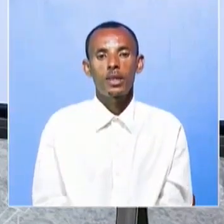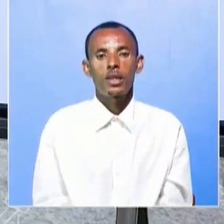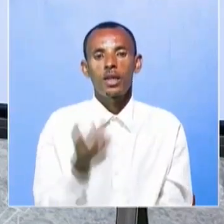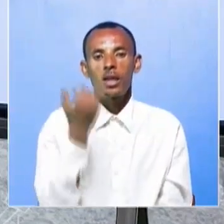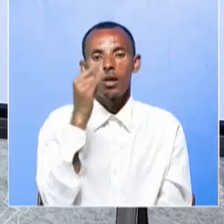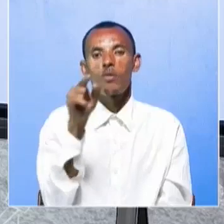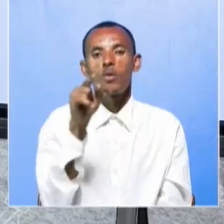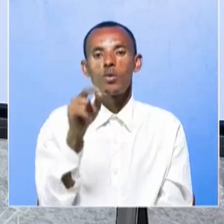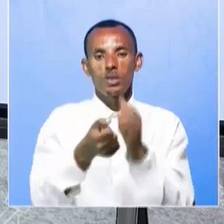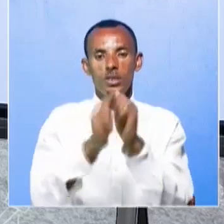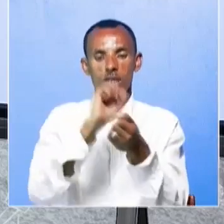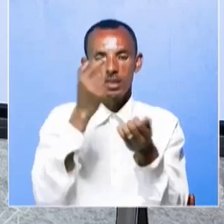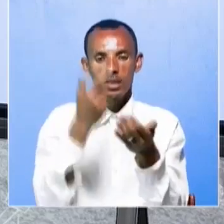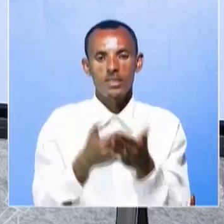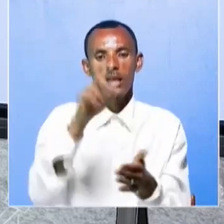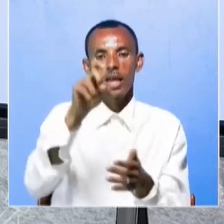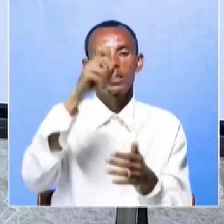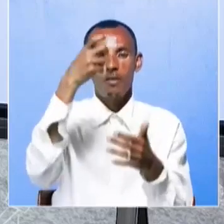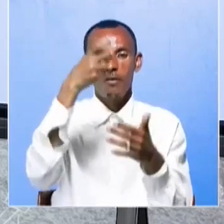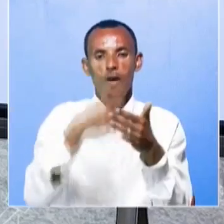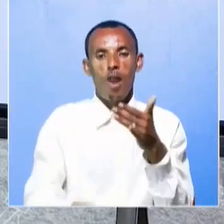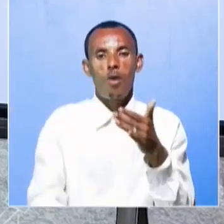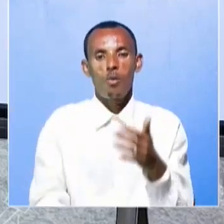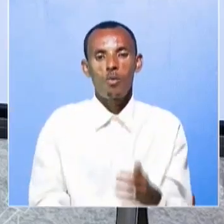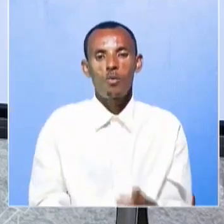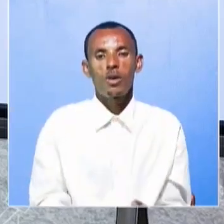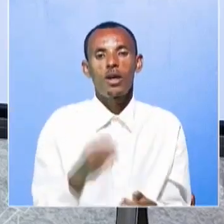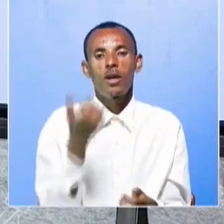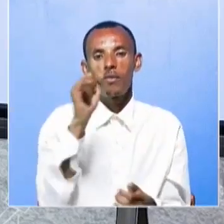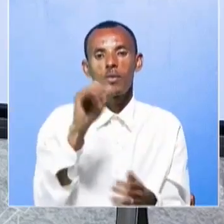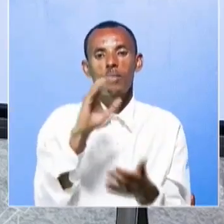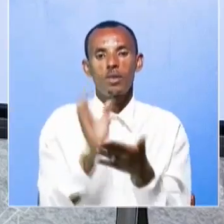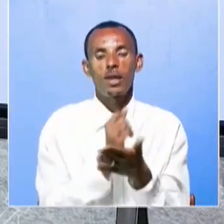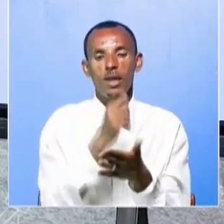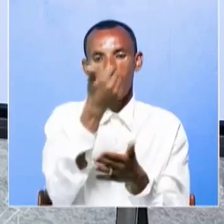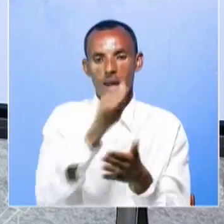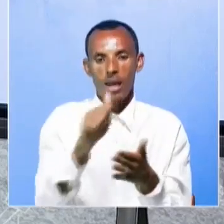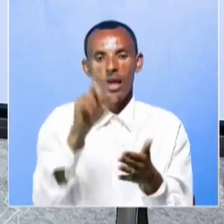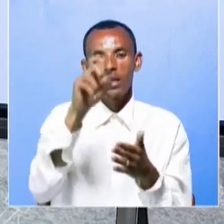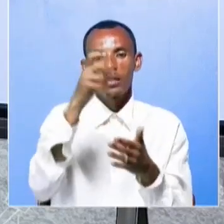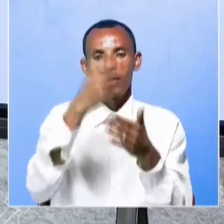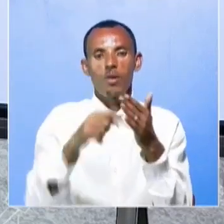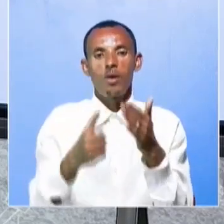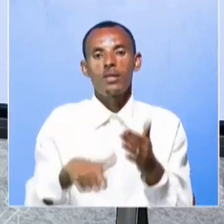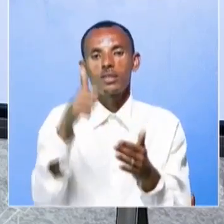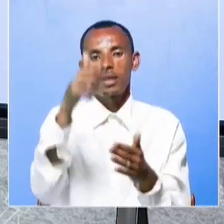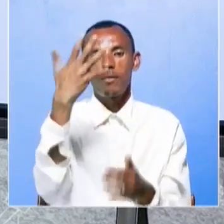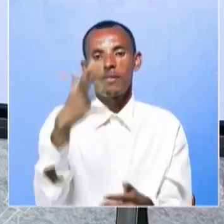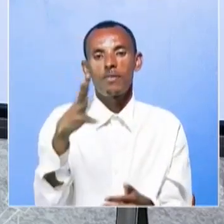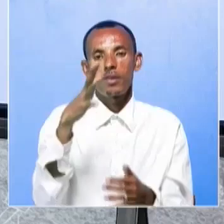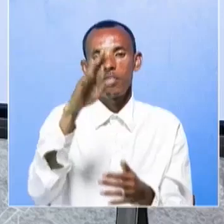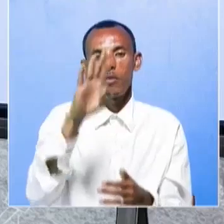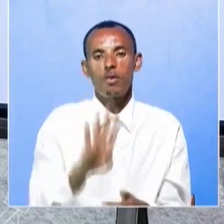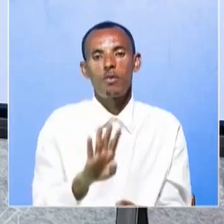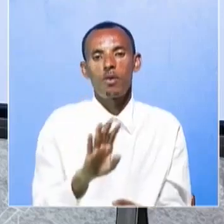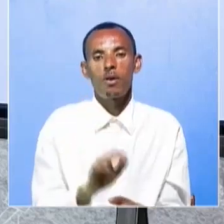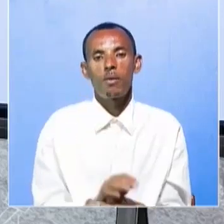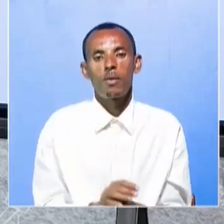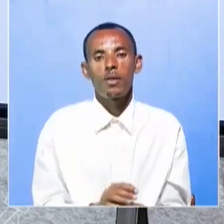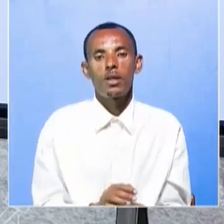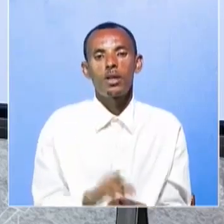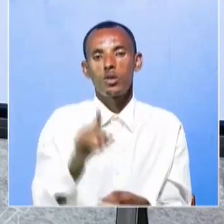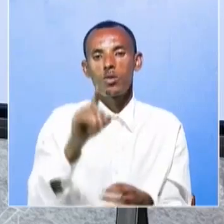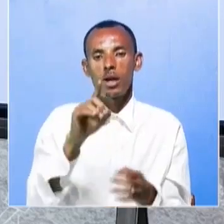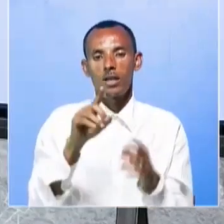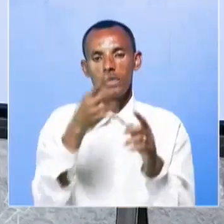if you change this x value, if you take any x value other than 15 over 4, you